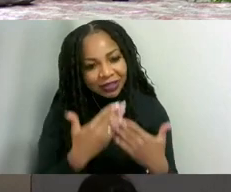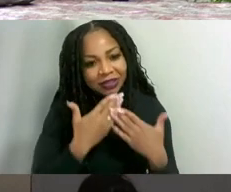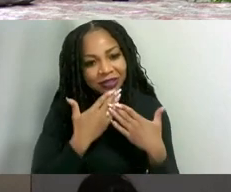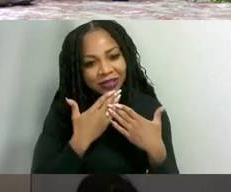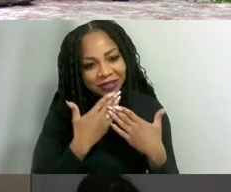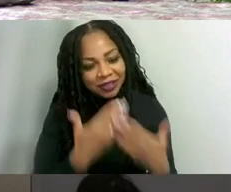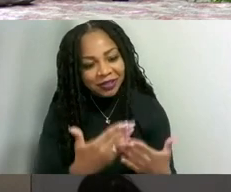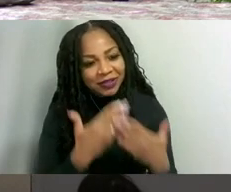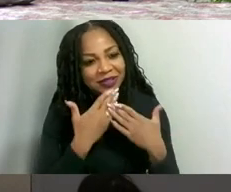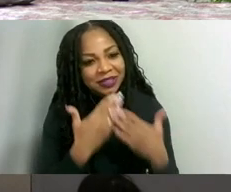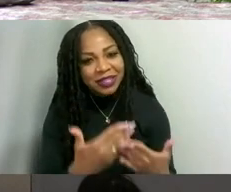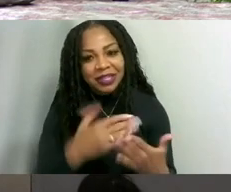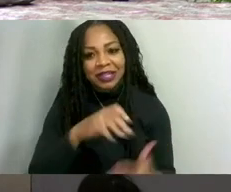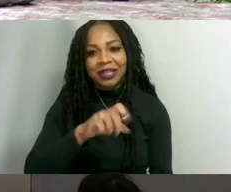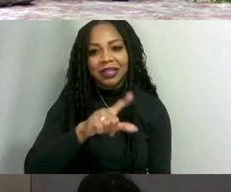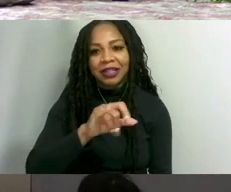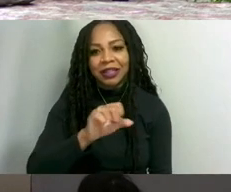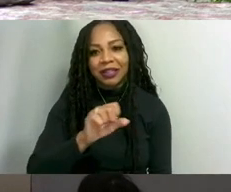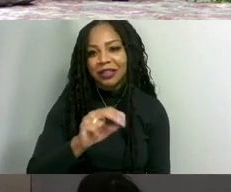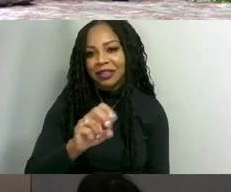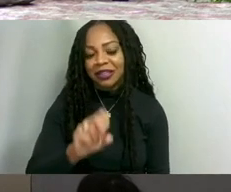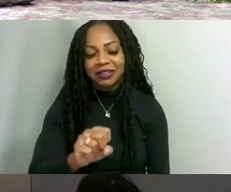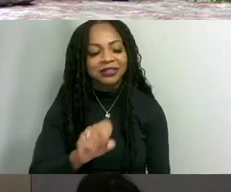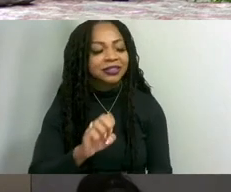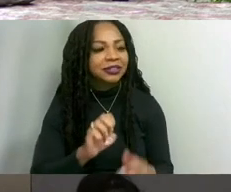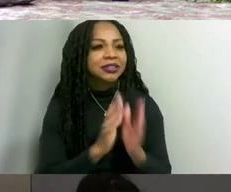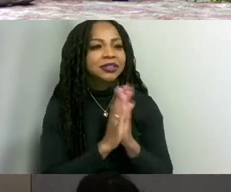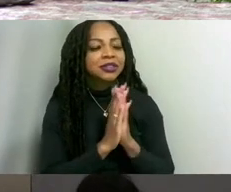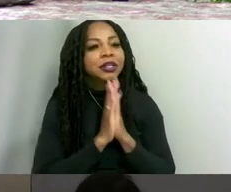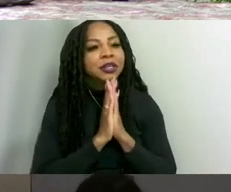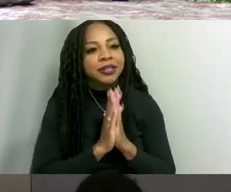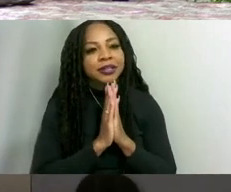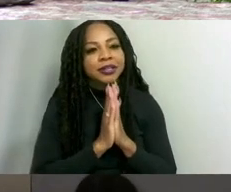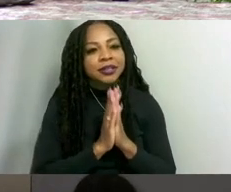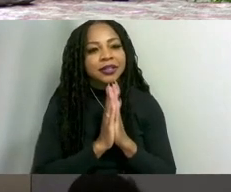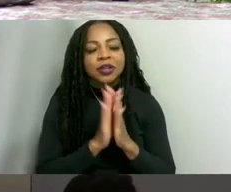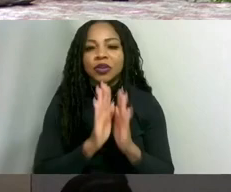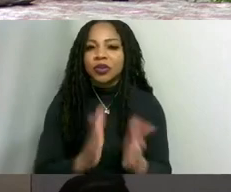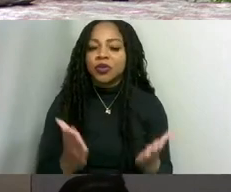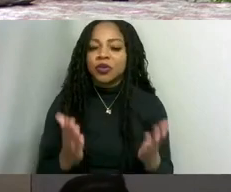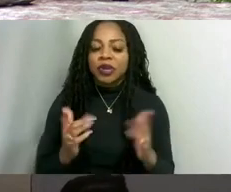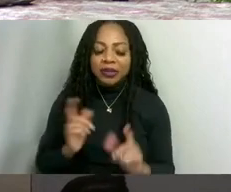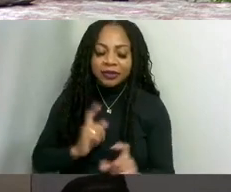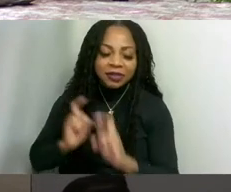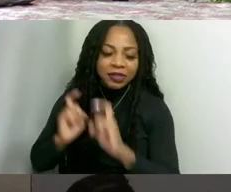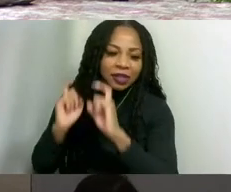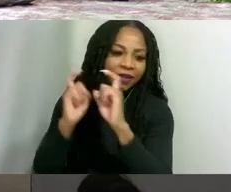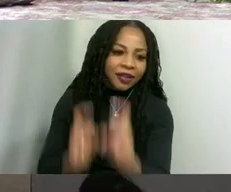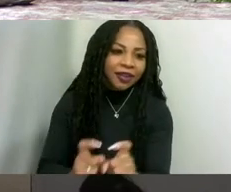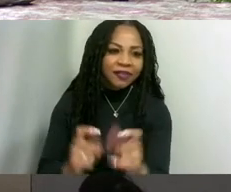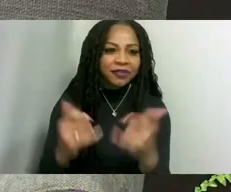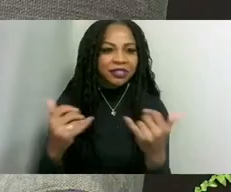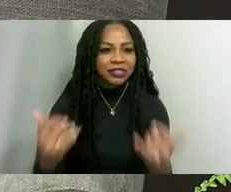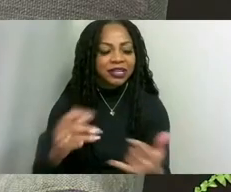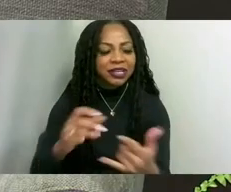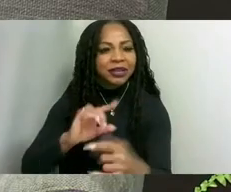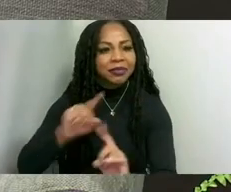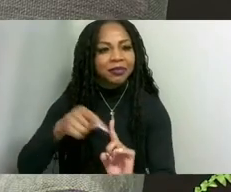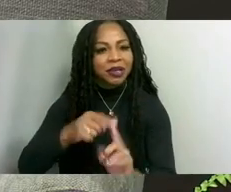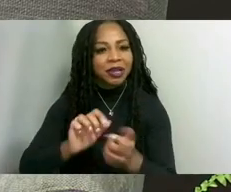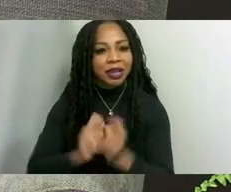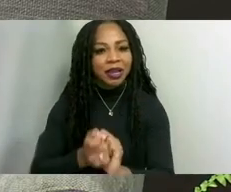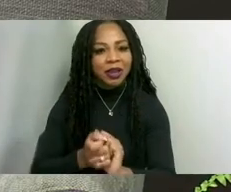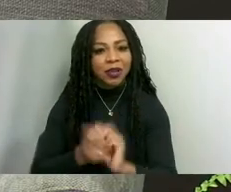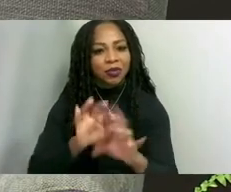for your extraordinary offerings today around how to make change happen in the